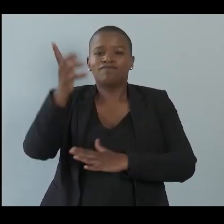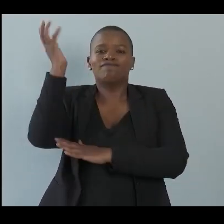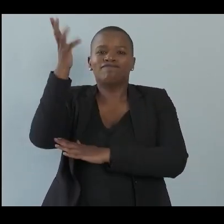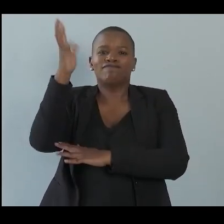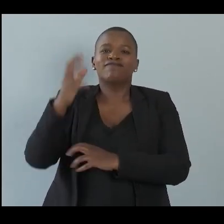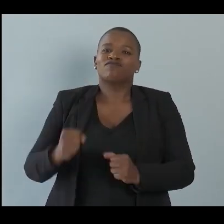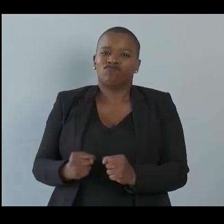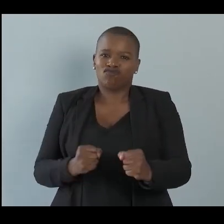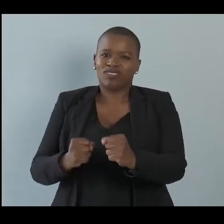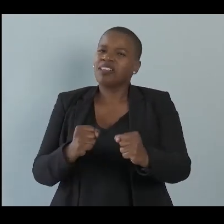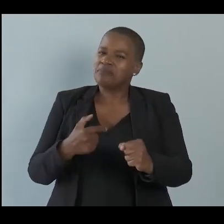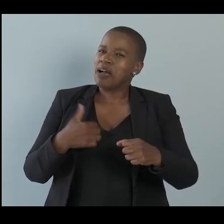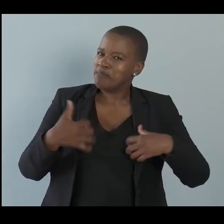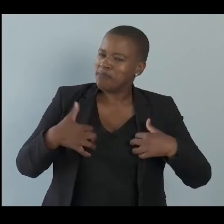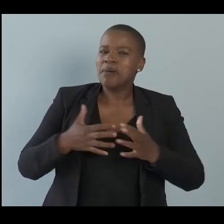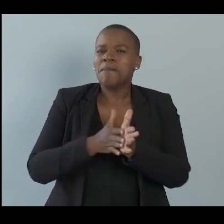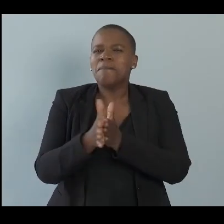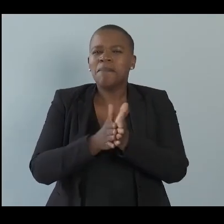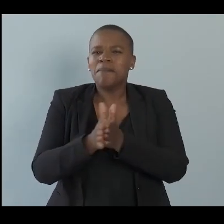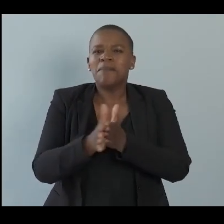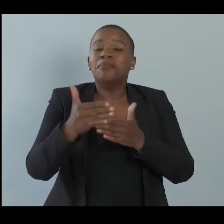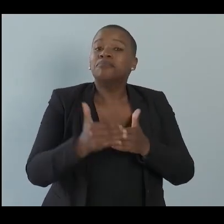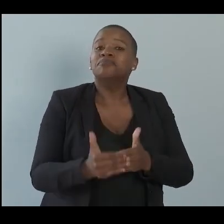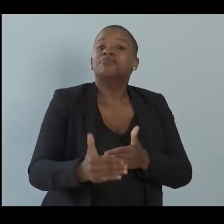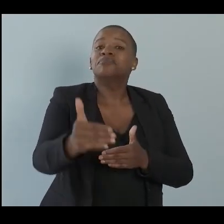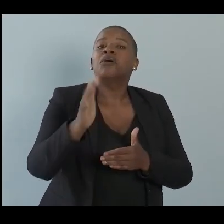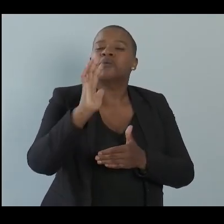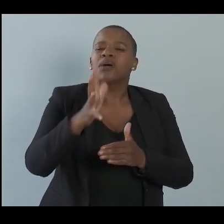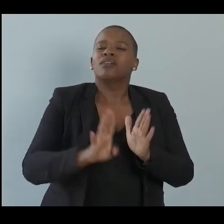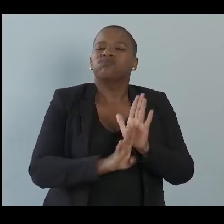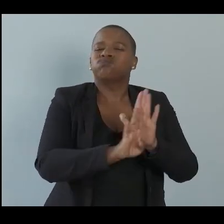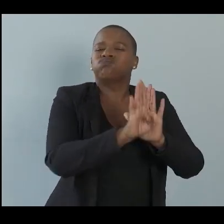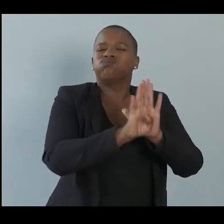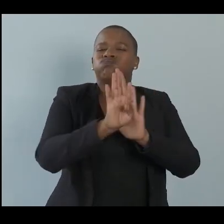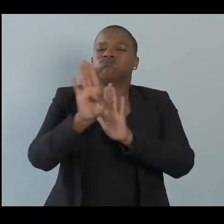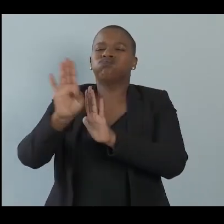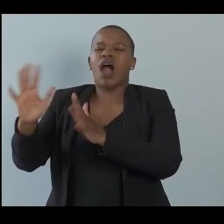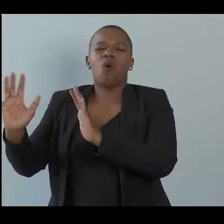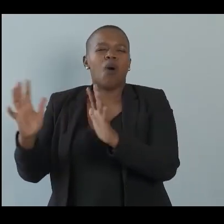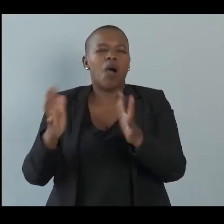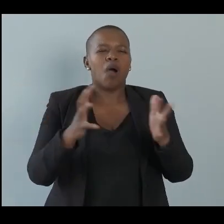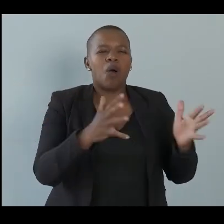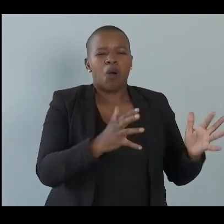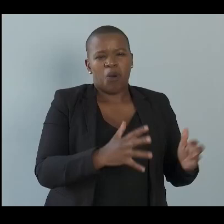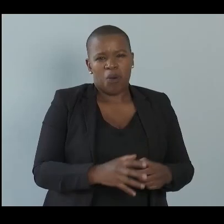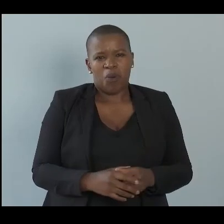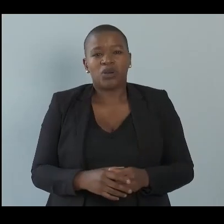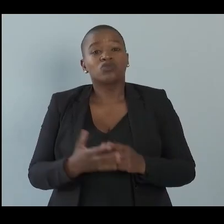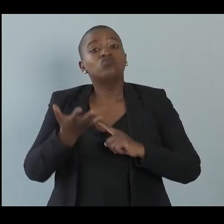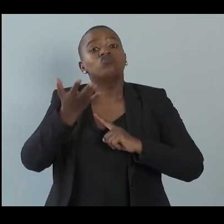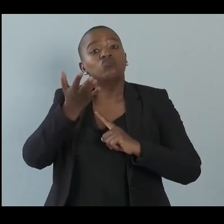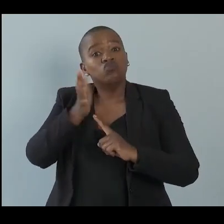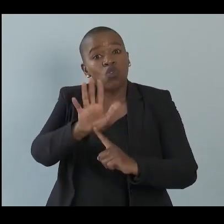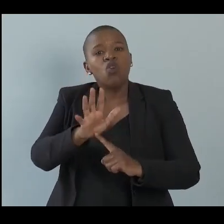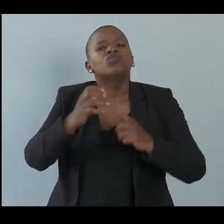Looking forward, we will continue to focus on improving our leading indicators, which are targeted to support a stronger future performance. And with